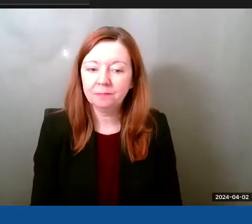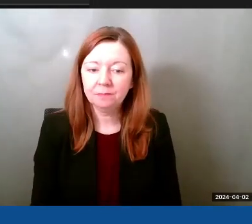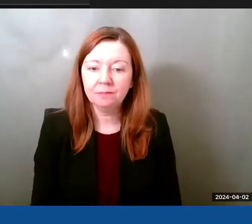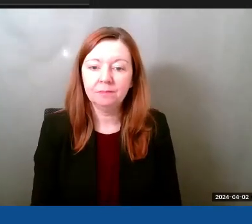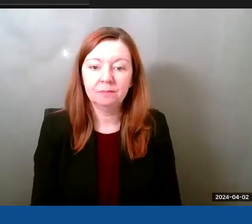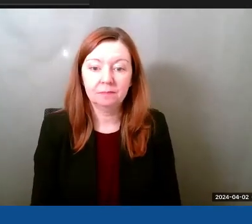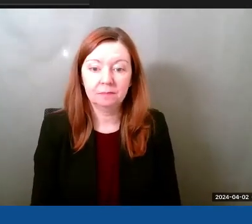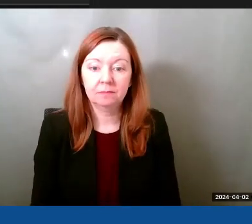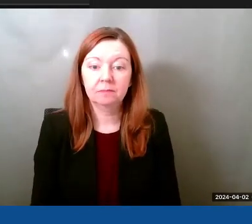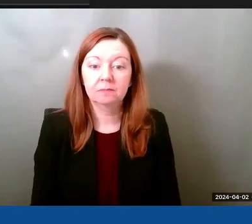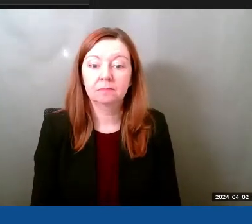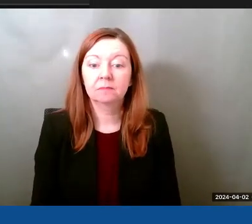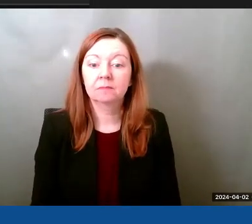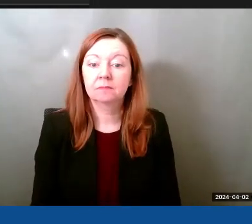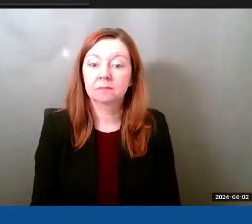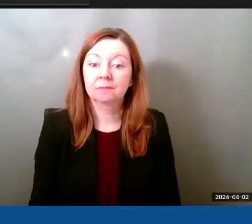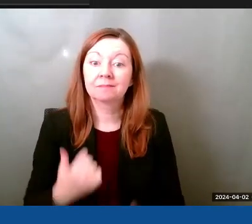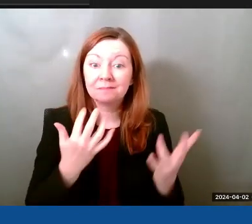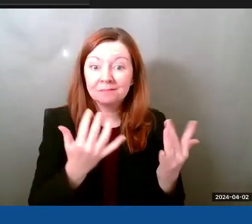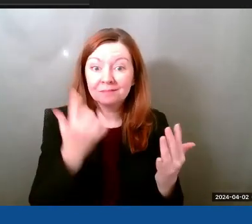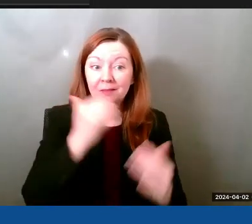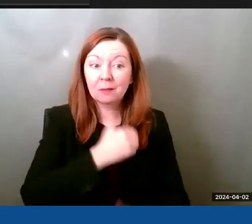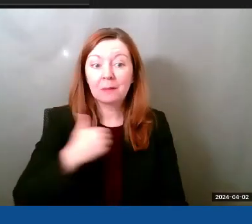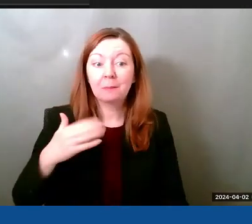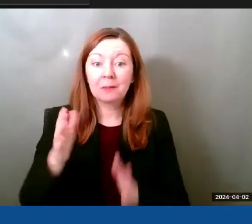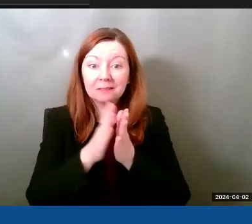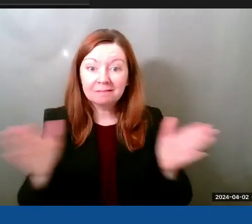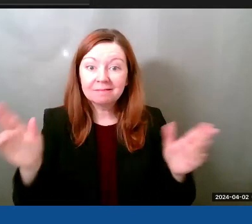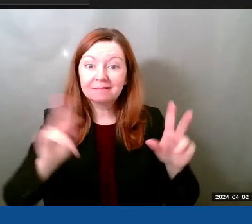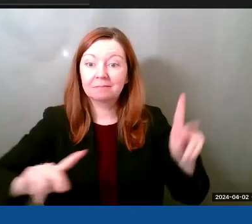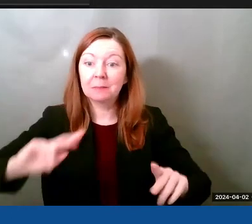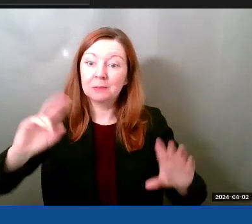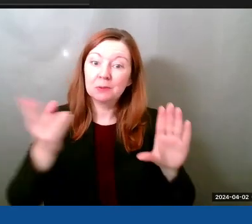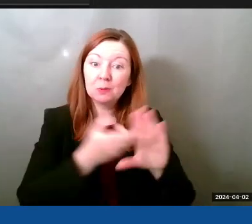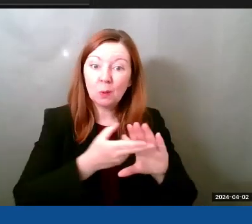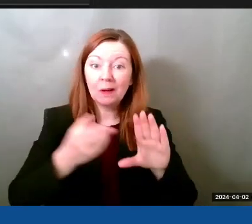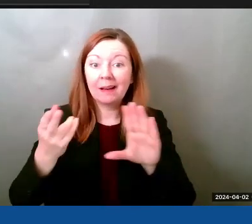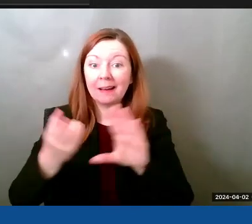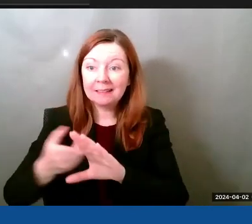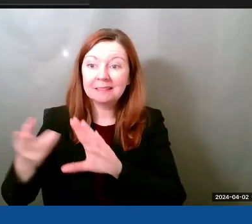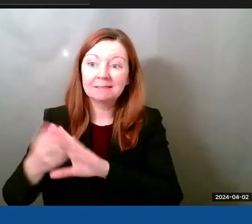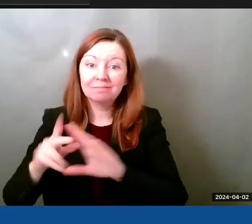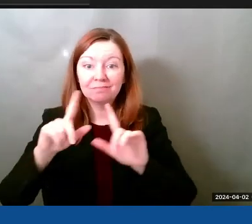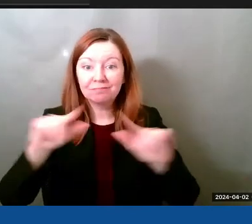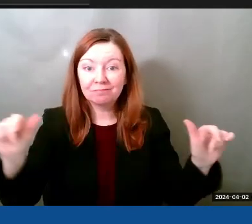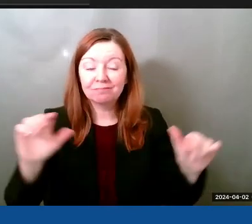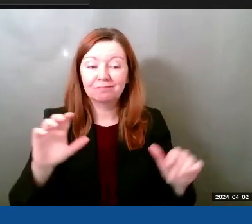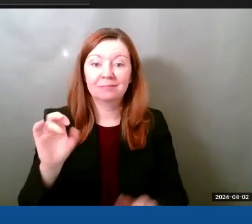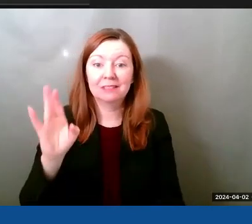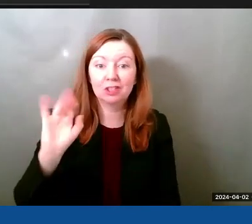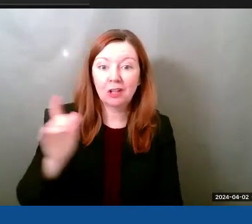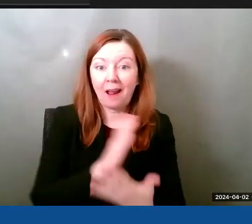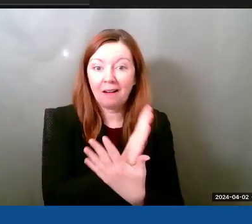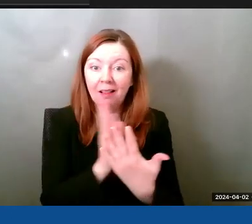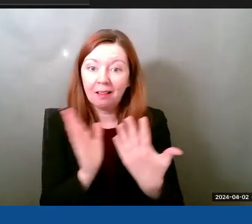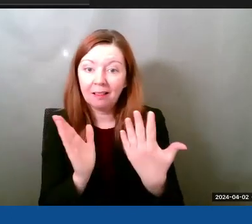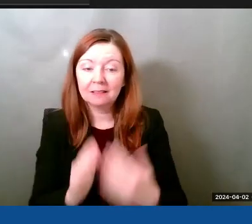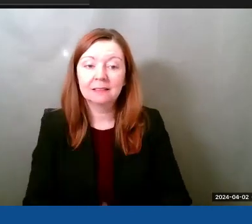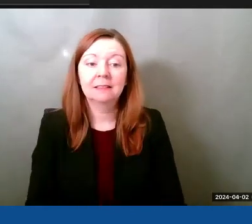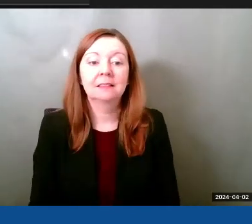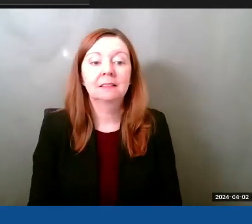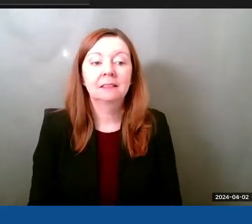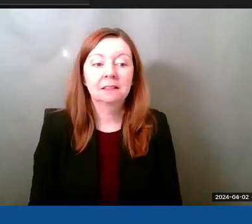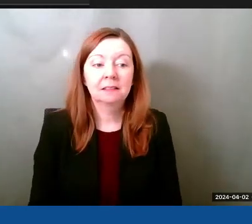As we are waiting for members of the public to join the respective channels, staff would like to note that because of